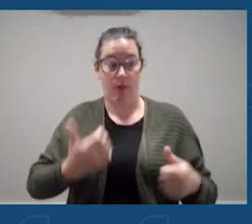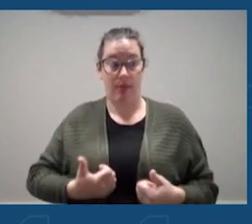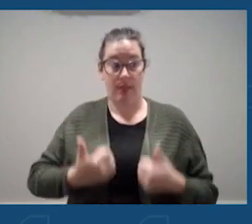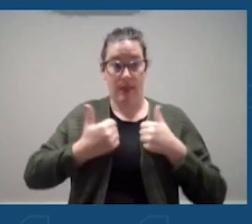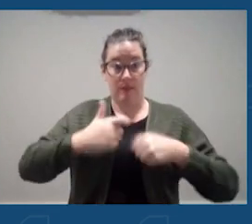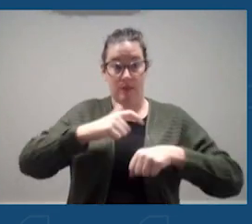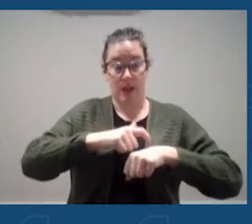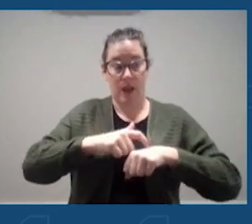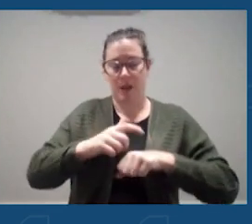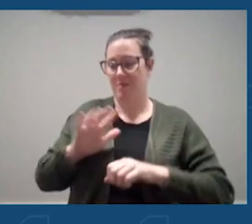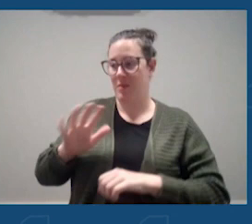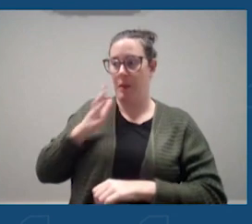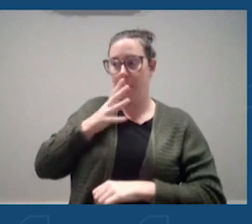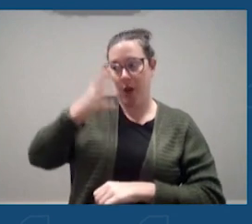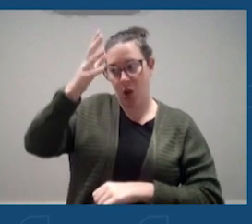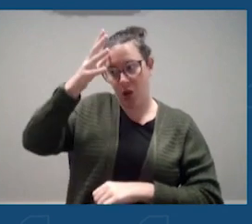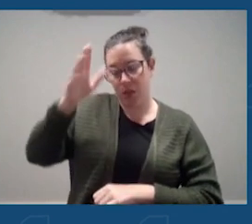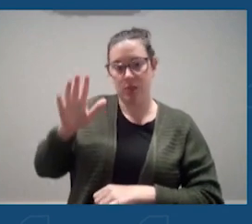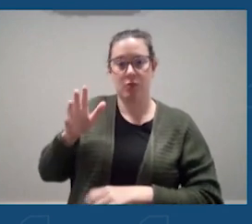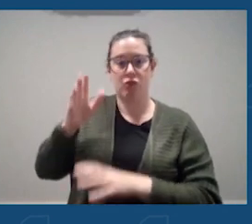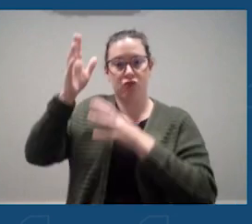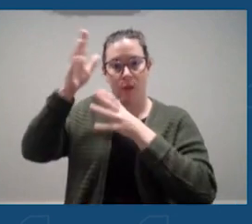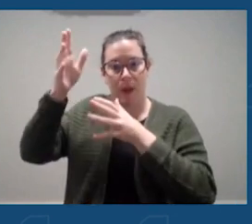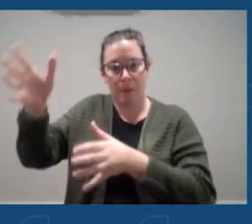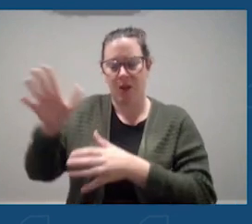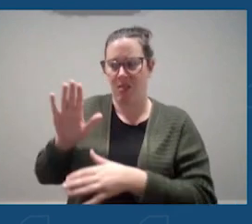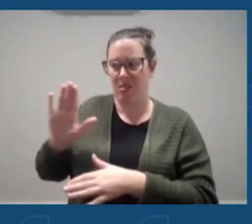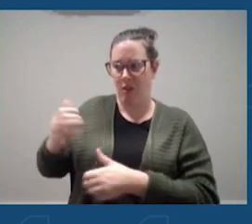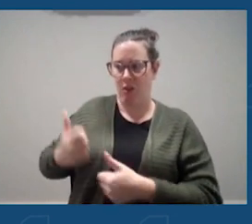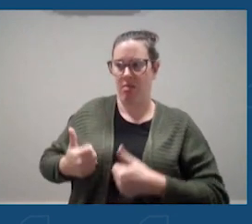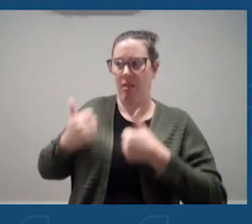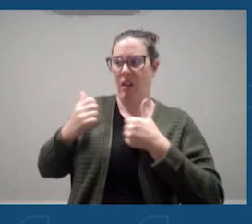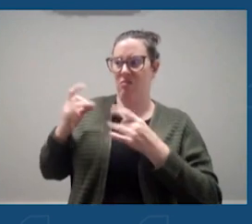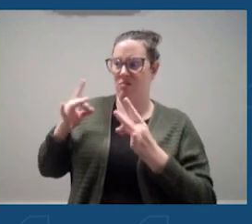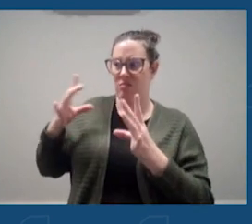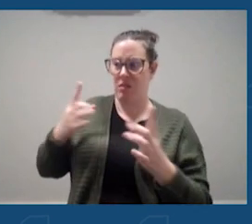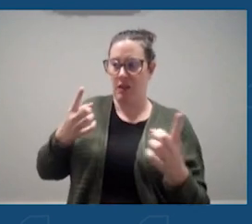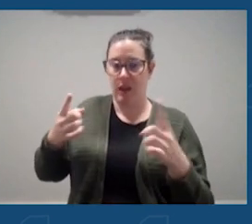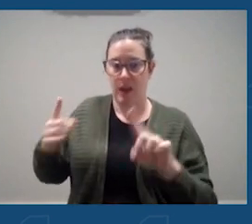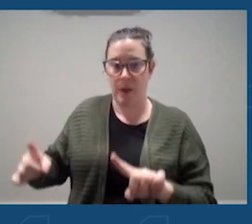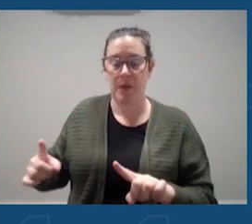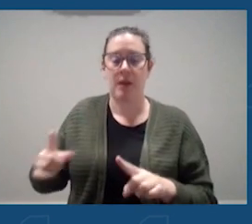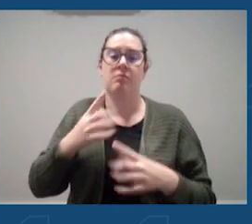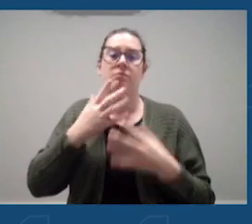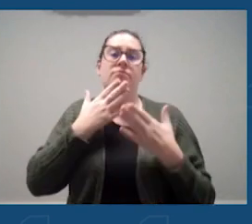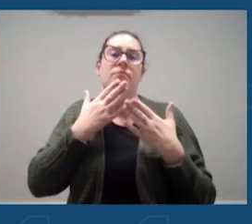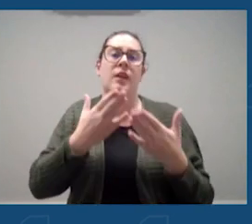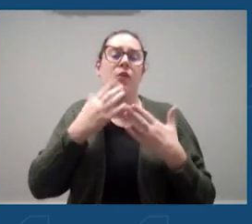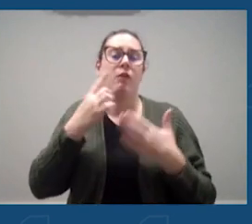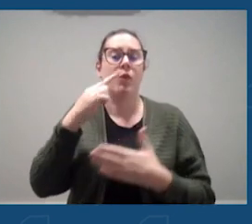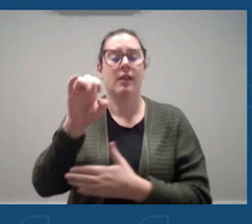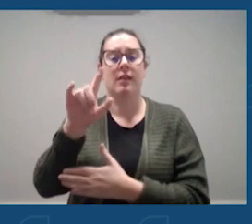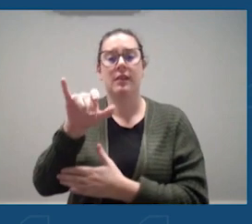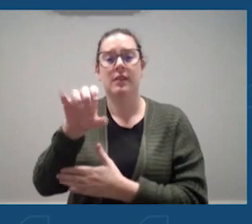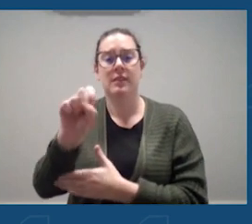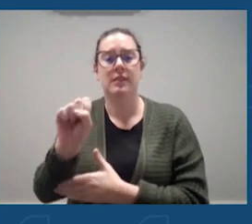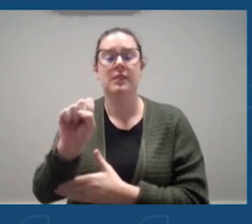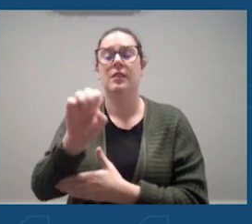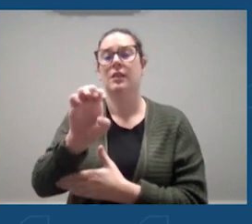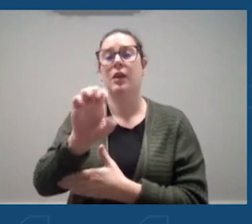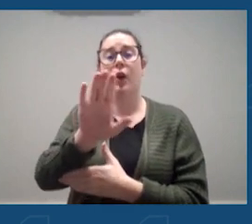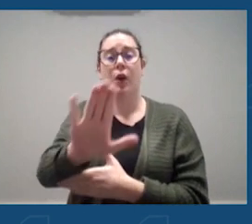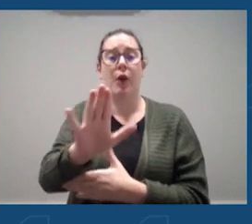of our parents or our grandparents. And I'm so grateful for Elise Buxbaum for her passion that she brings us. She just took